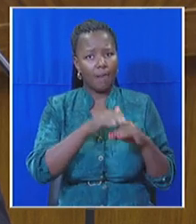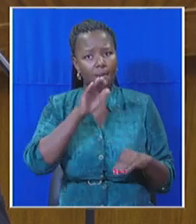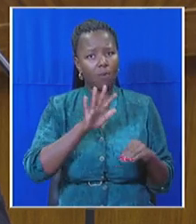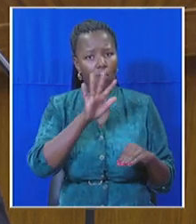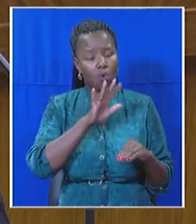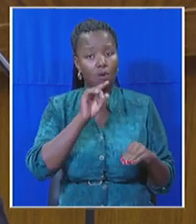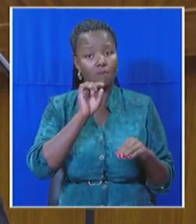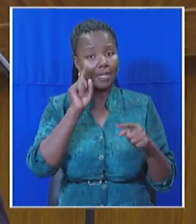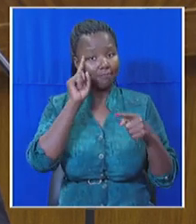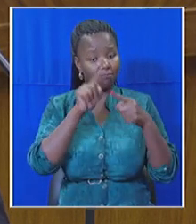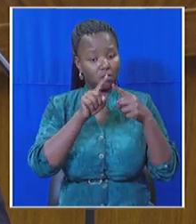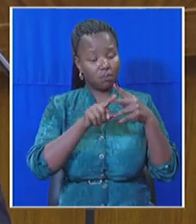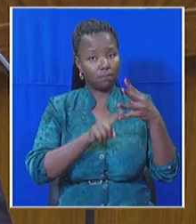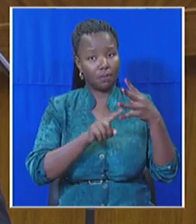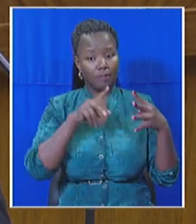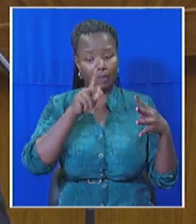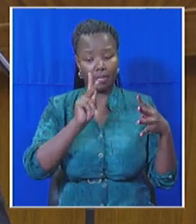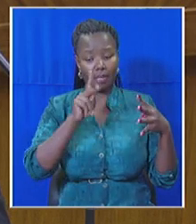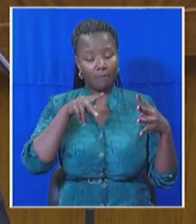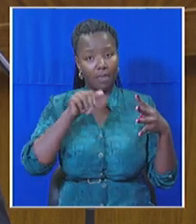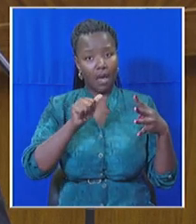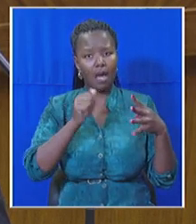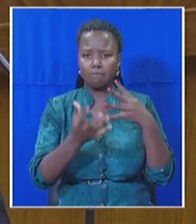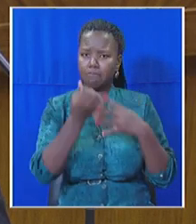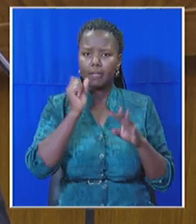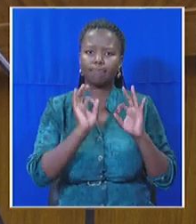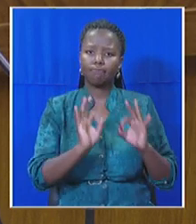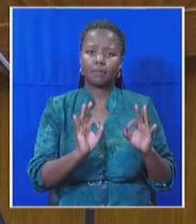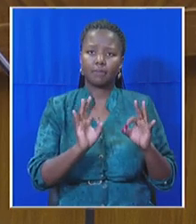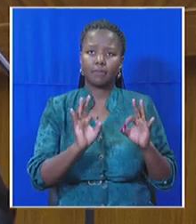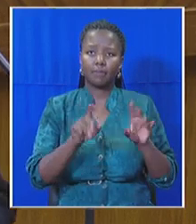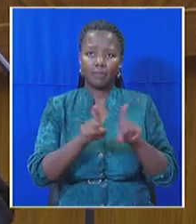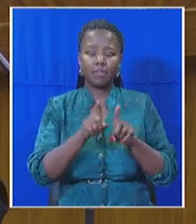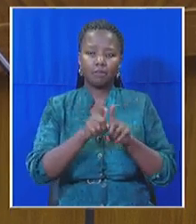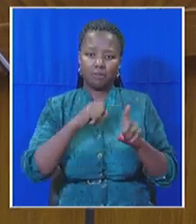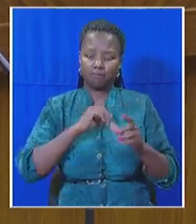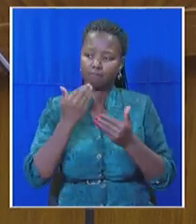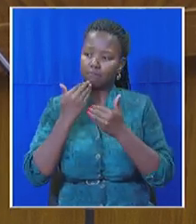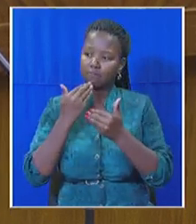all its KPI targets. I wish to quote from the BRR. Thanks.